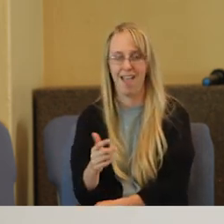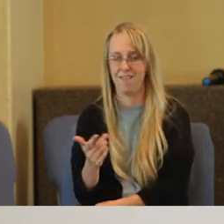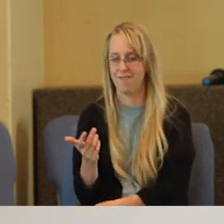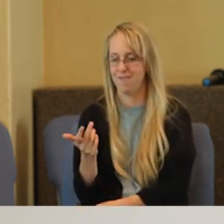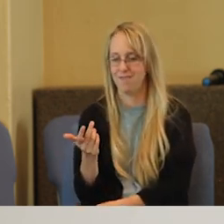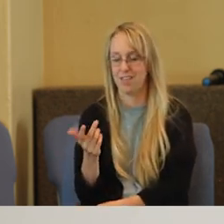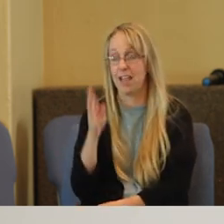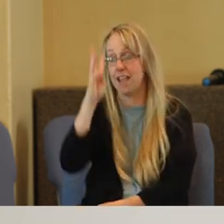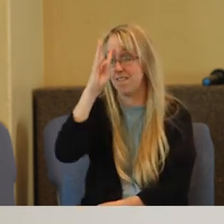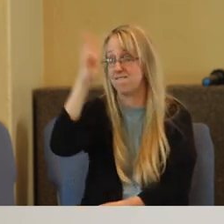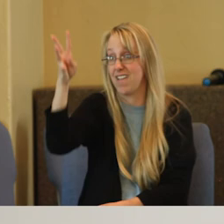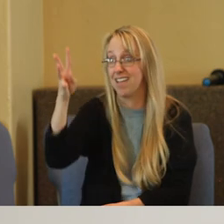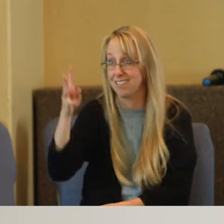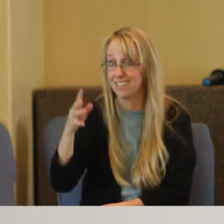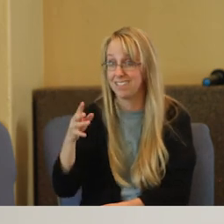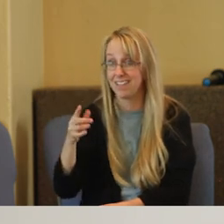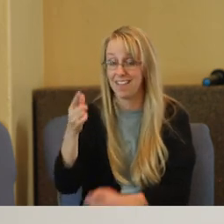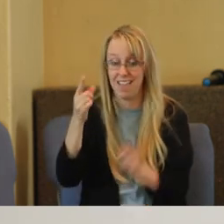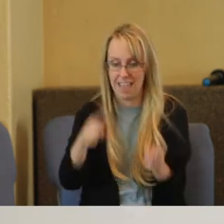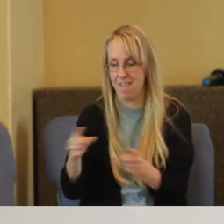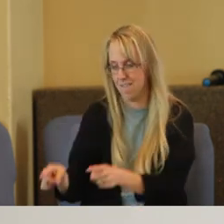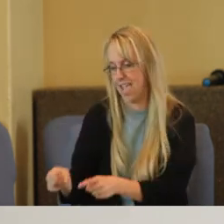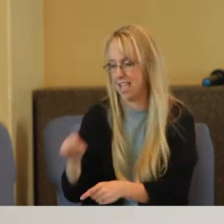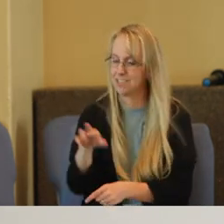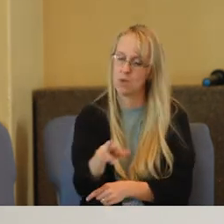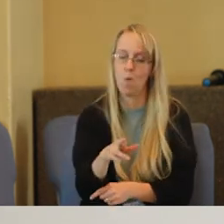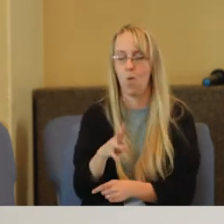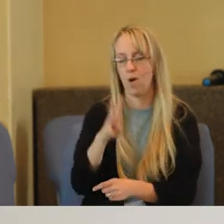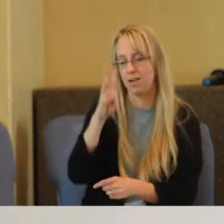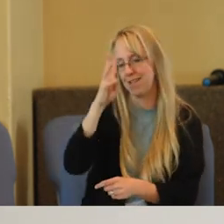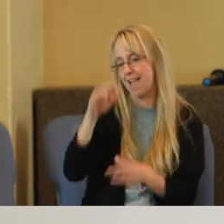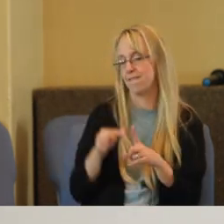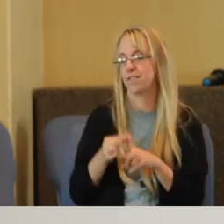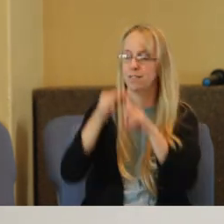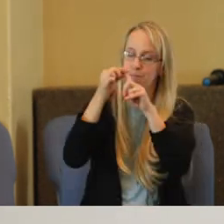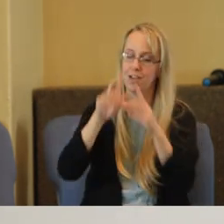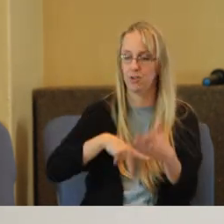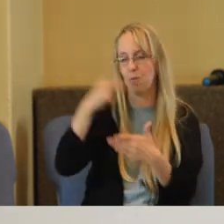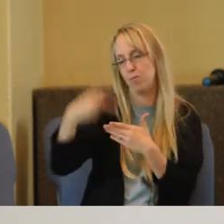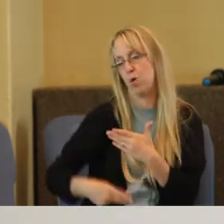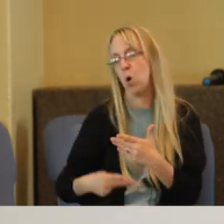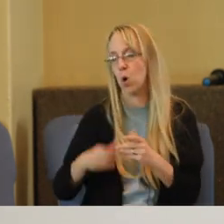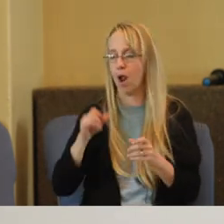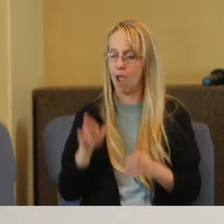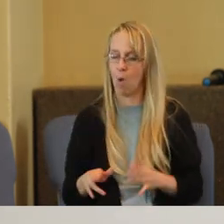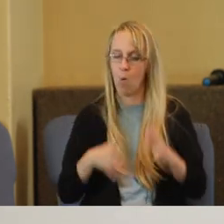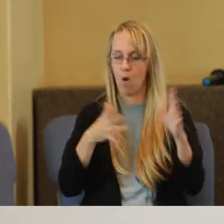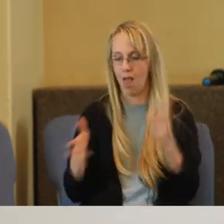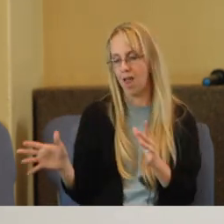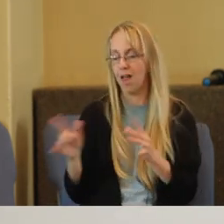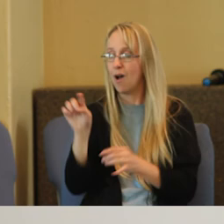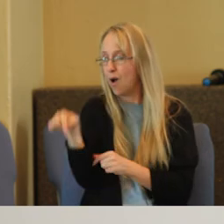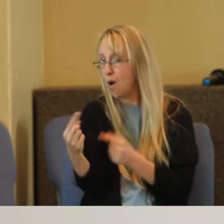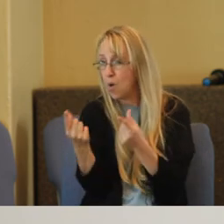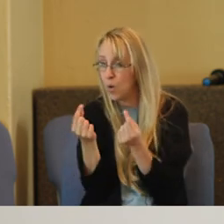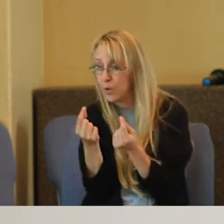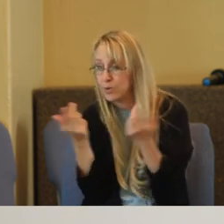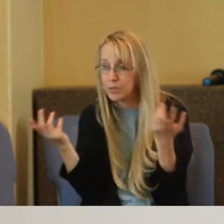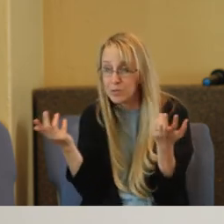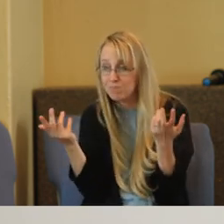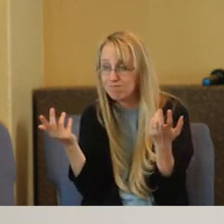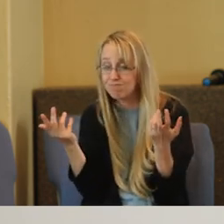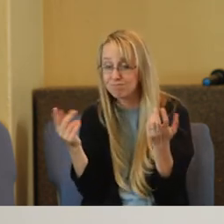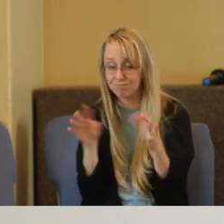invent events or to have special programs. Only thing we got to do is